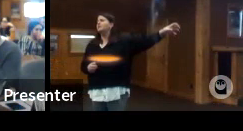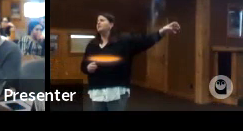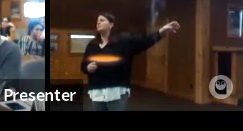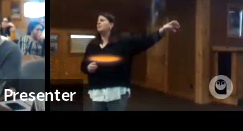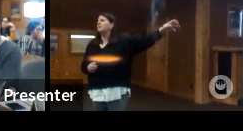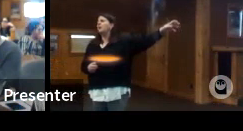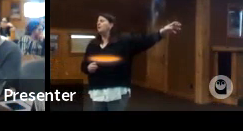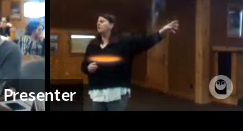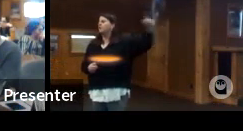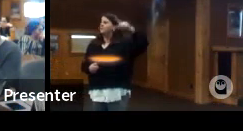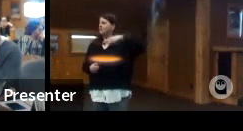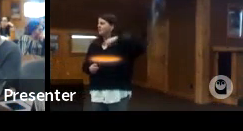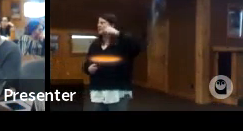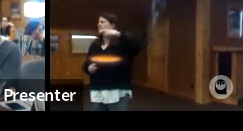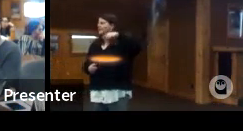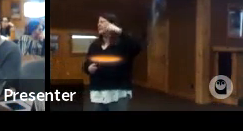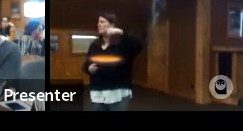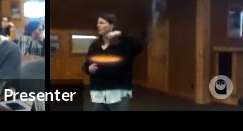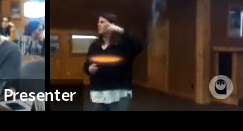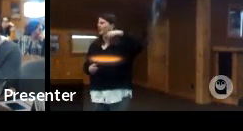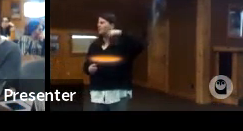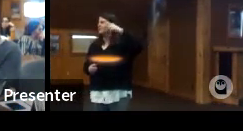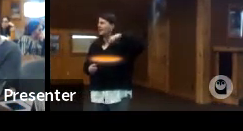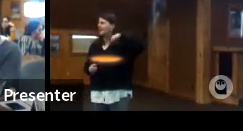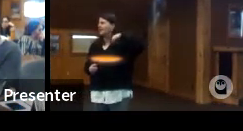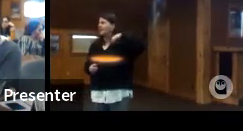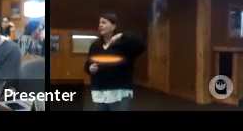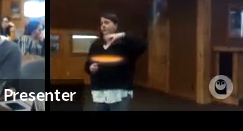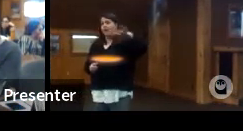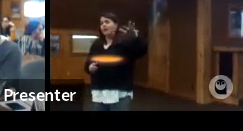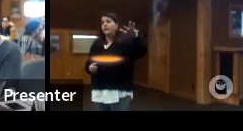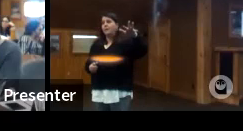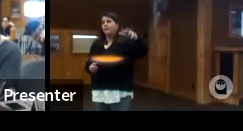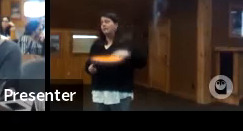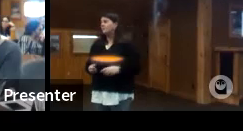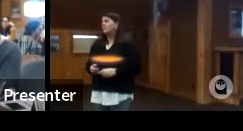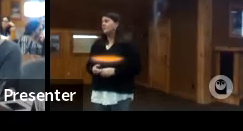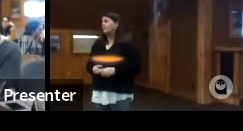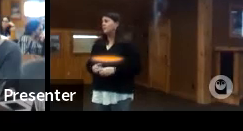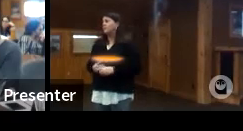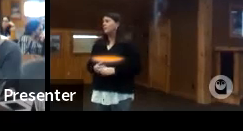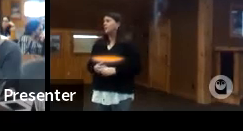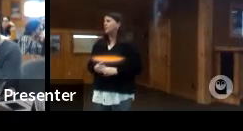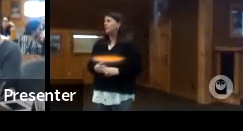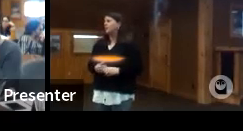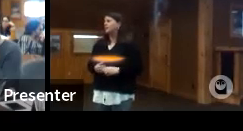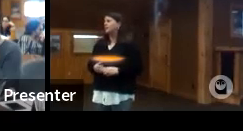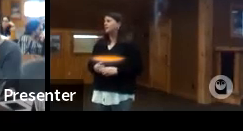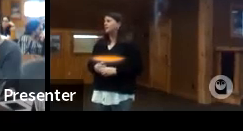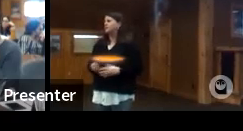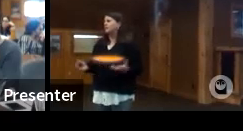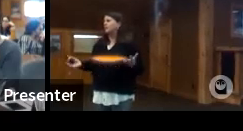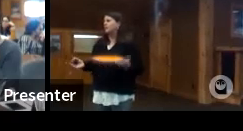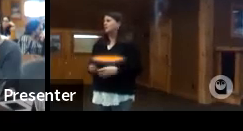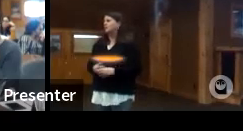looks like you're just being paid for your lip service to say what we want you to say. If you're not getting paid, you can say, no, I'm not getting paid. They